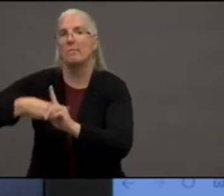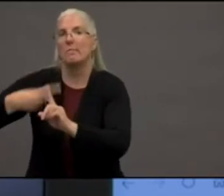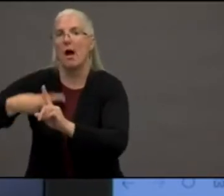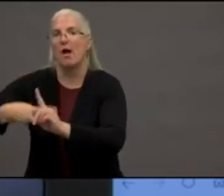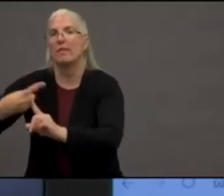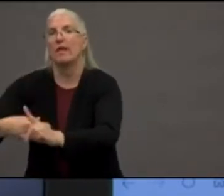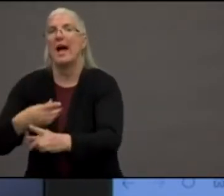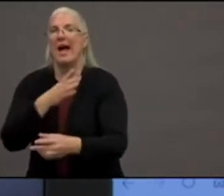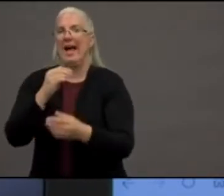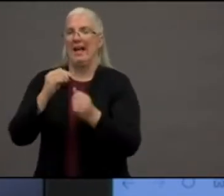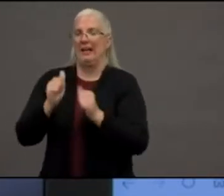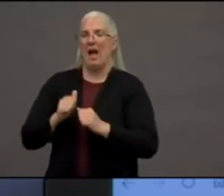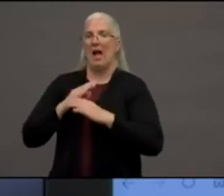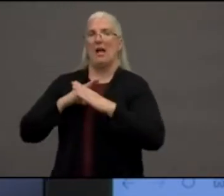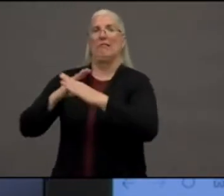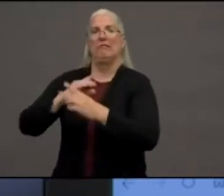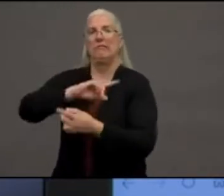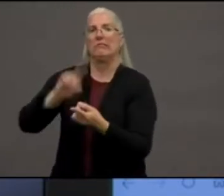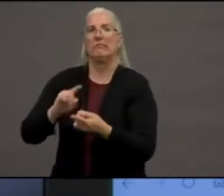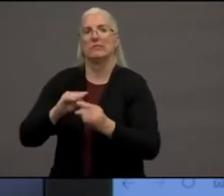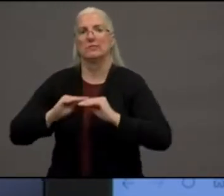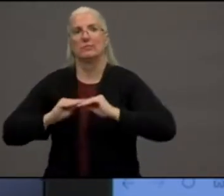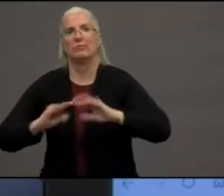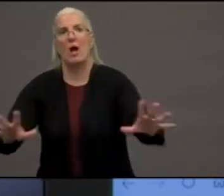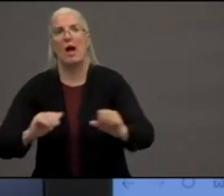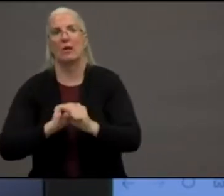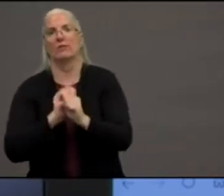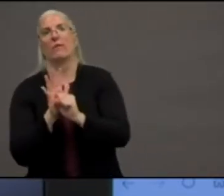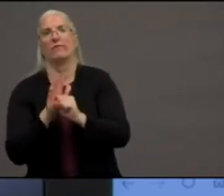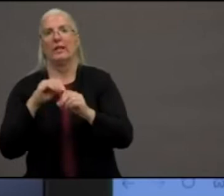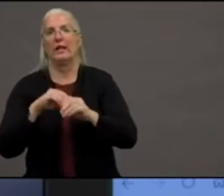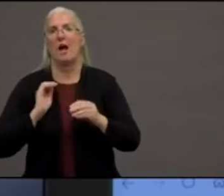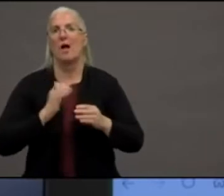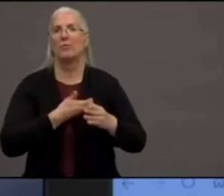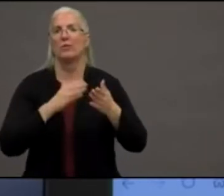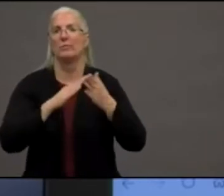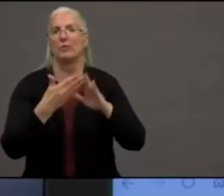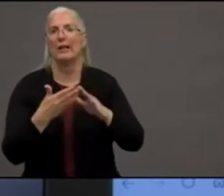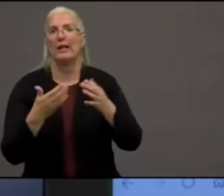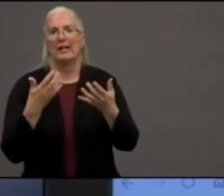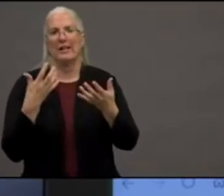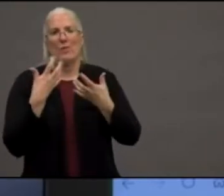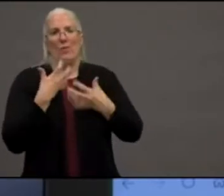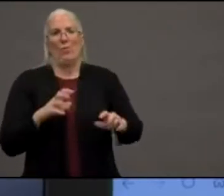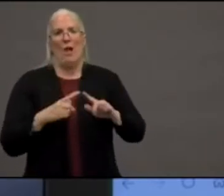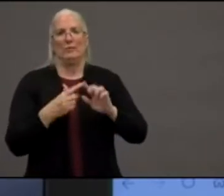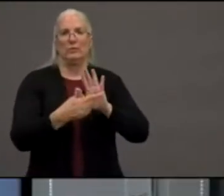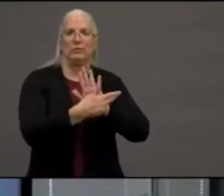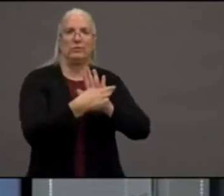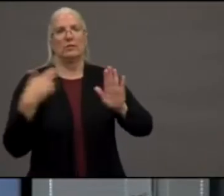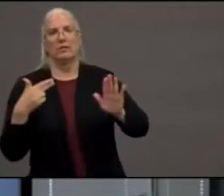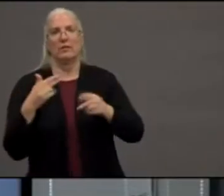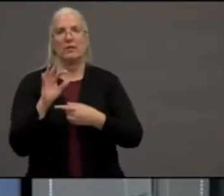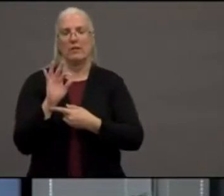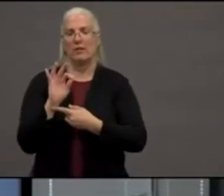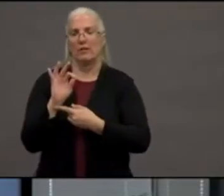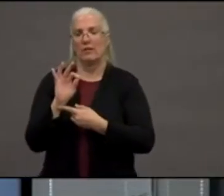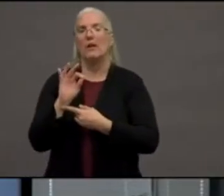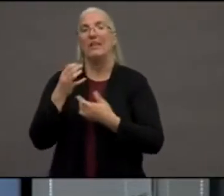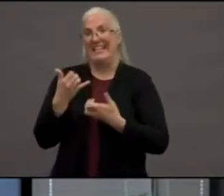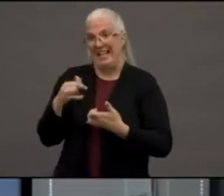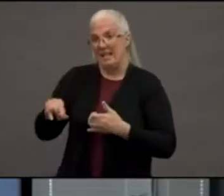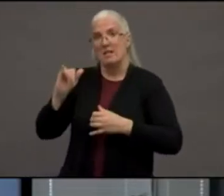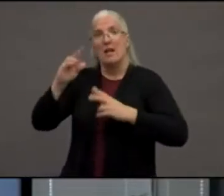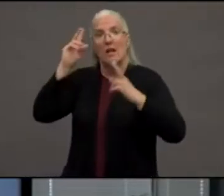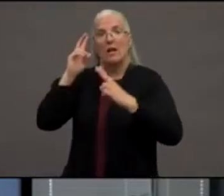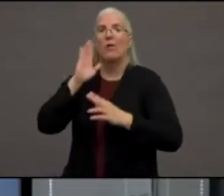of COVID-19. So again, they're now considered a frontline employee, so they should be tested at least once a month. All right. Are